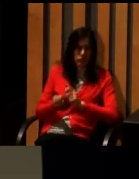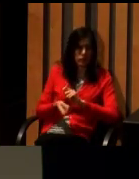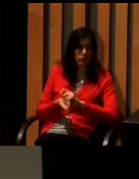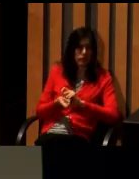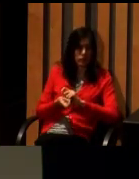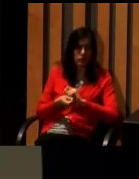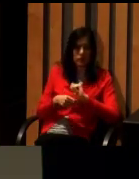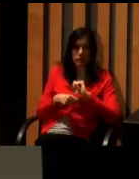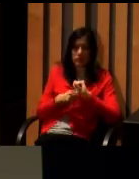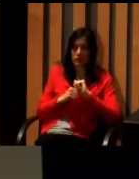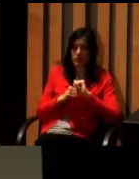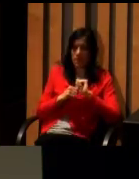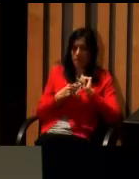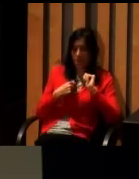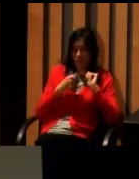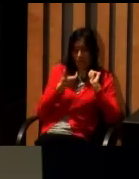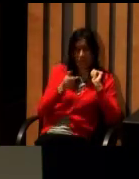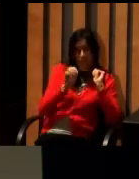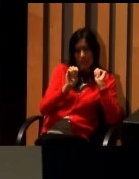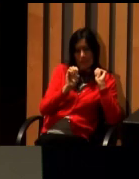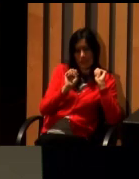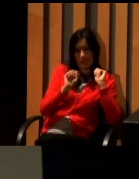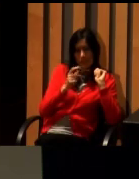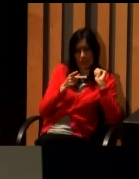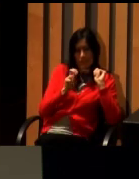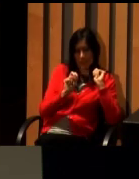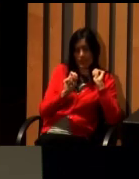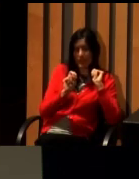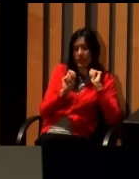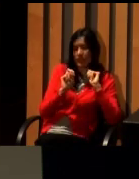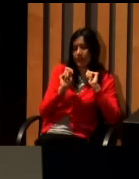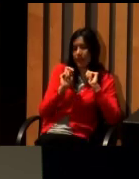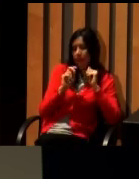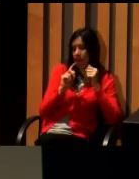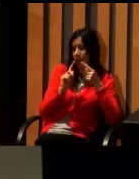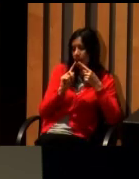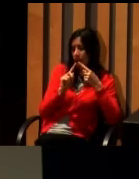I watched on ESPN, and then I read in the